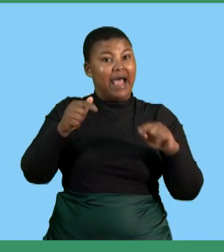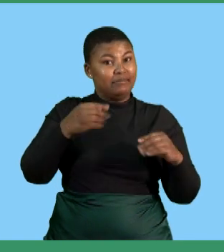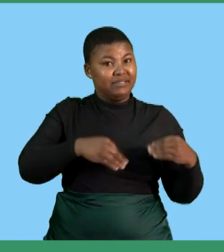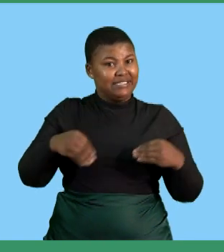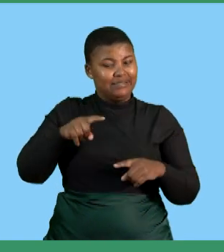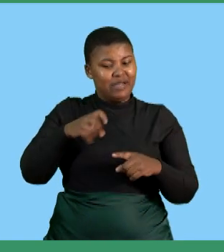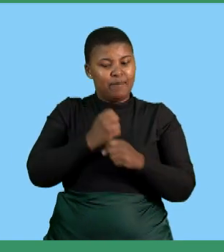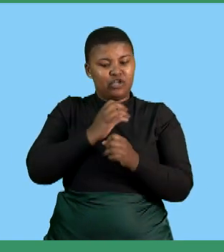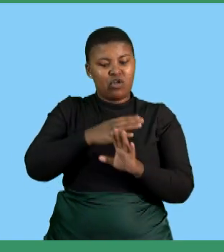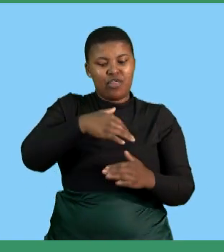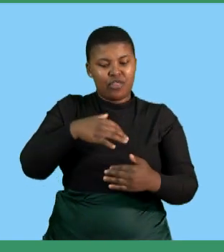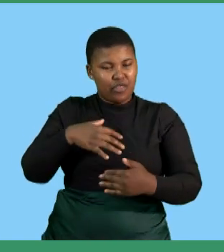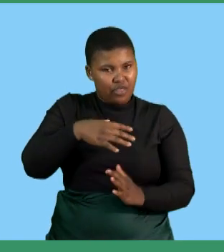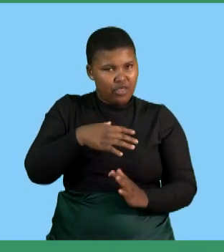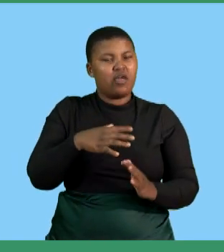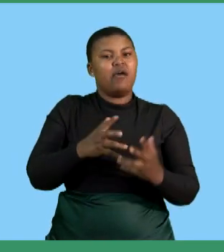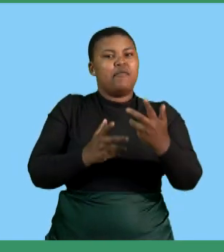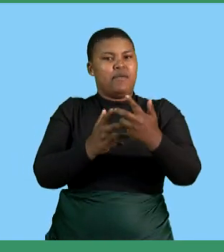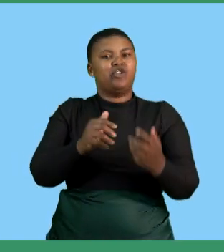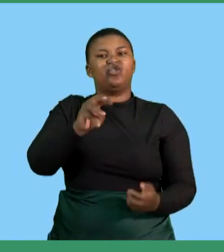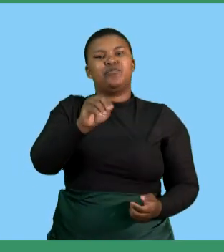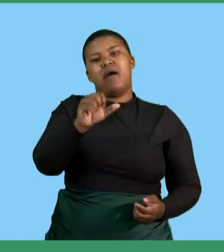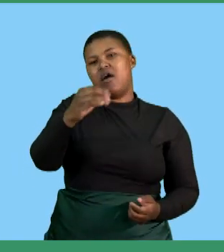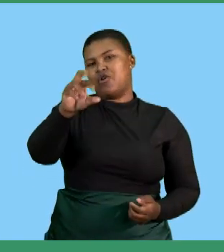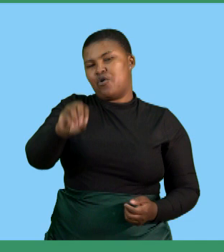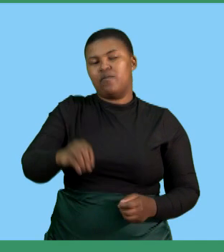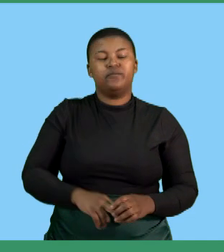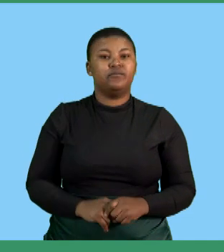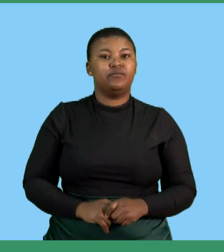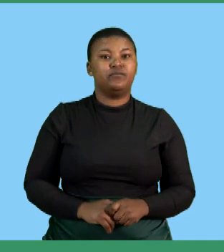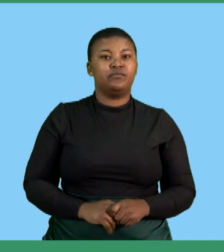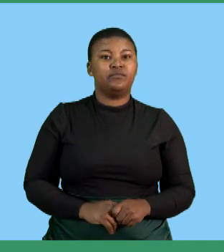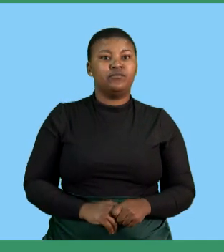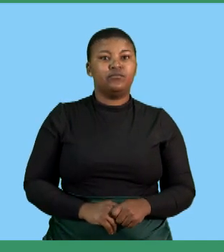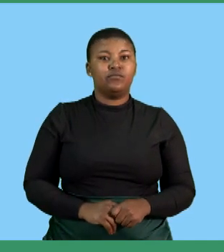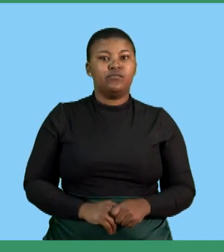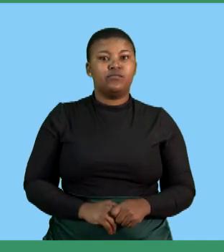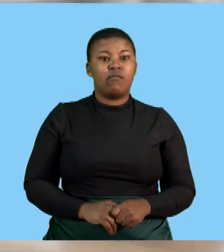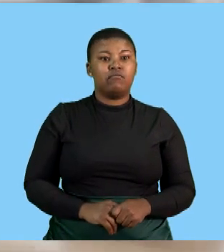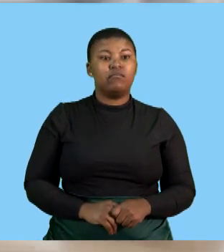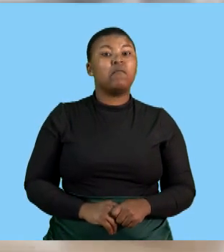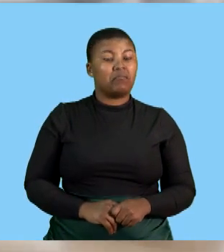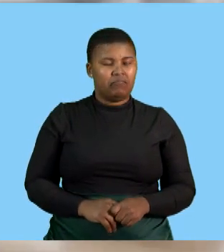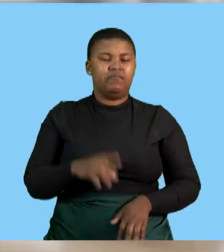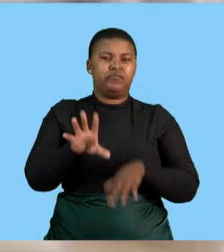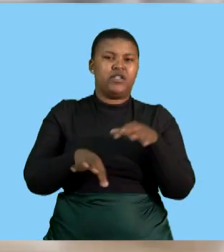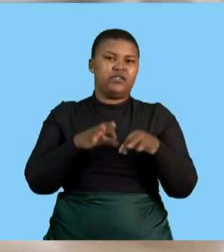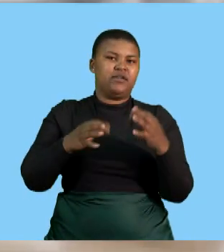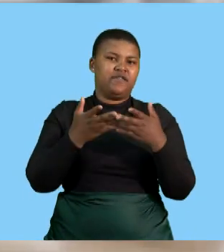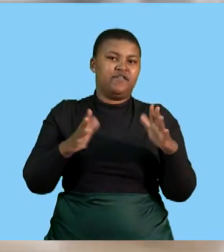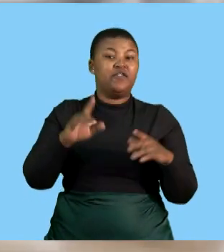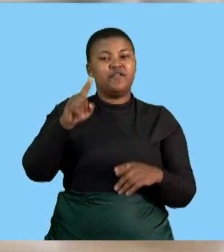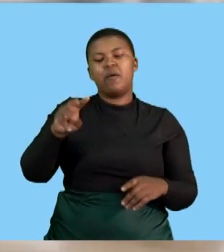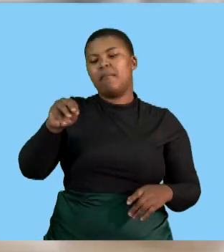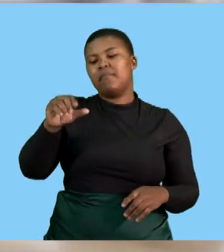adapt to any changes or development that occurs in this environment. So that then is our